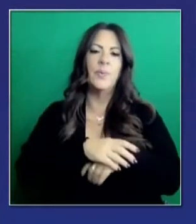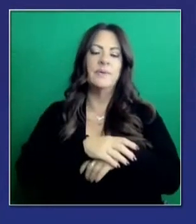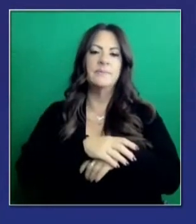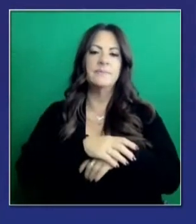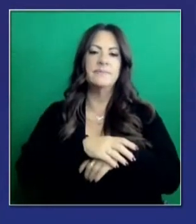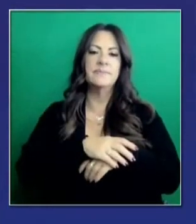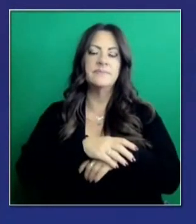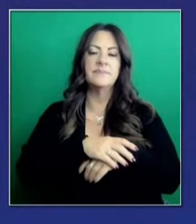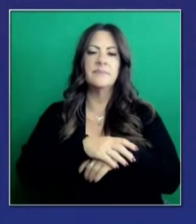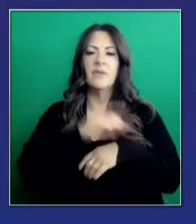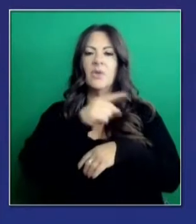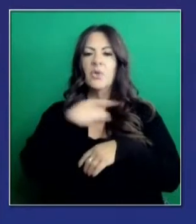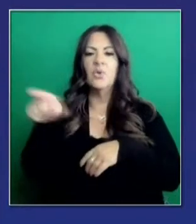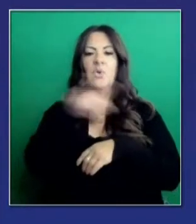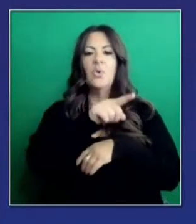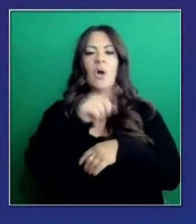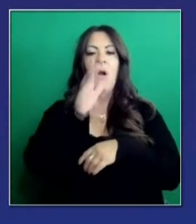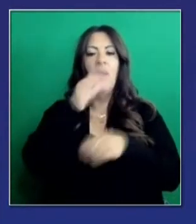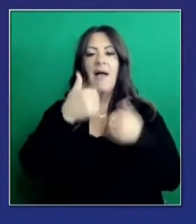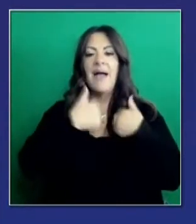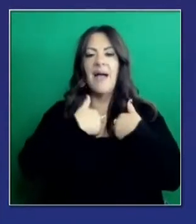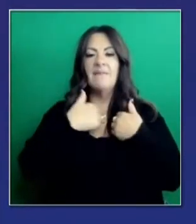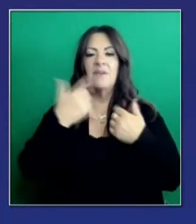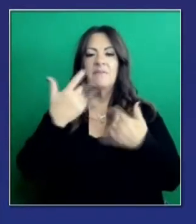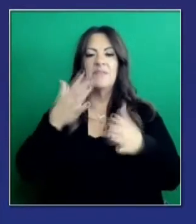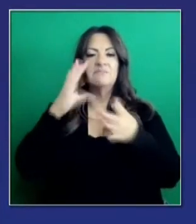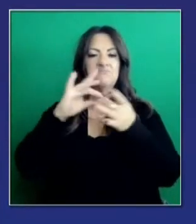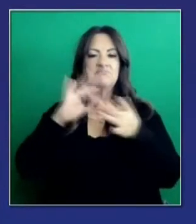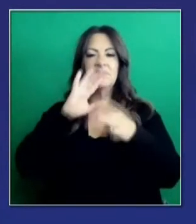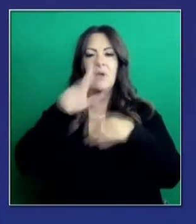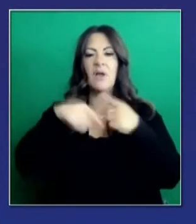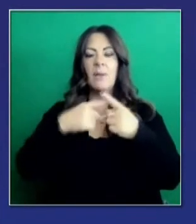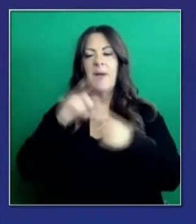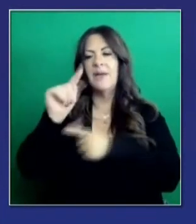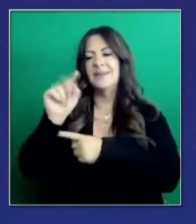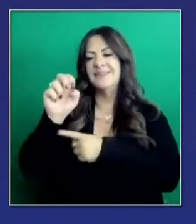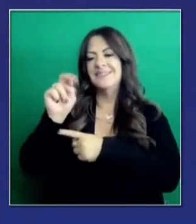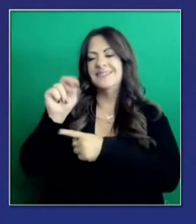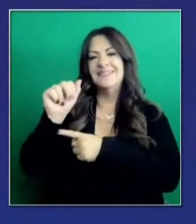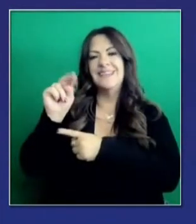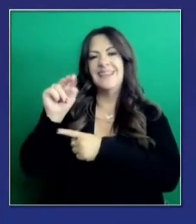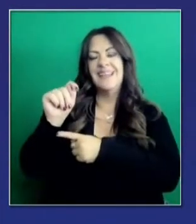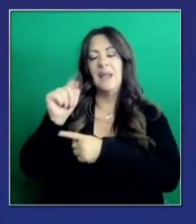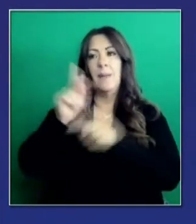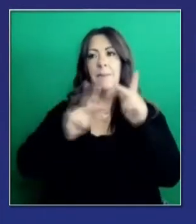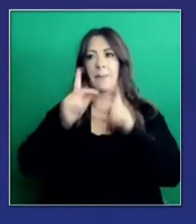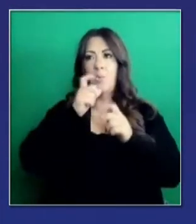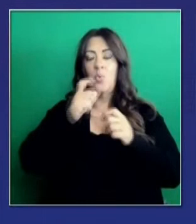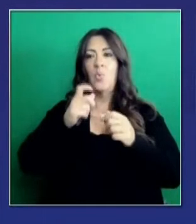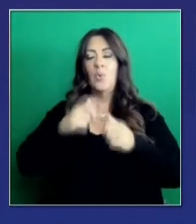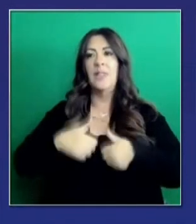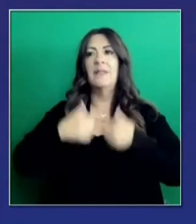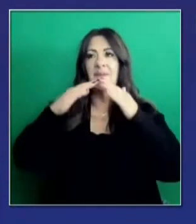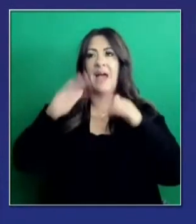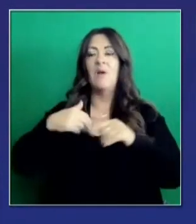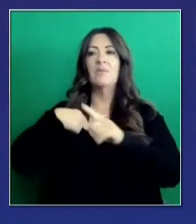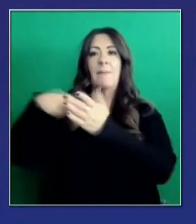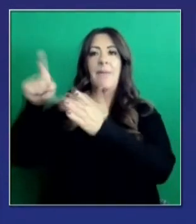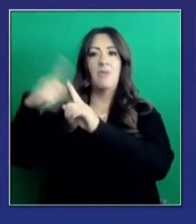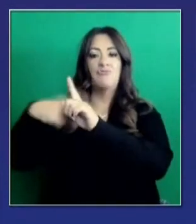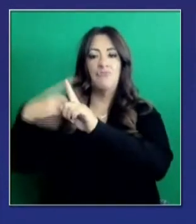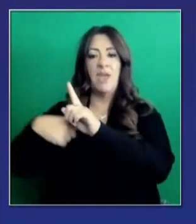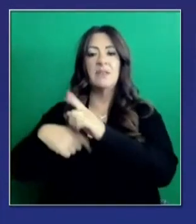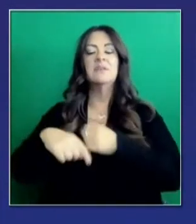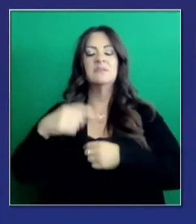notification rights, all those things we've stipulated as additional tenant protections. Again, more details in the coming days. Just remind you, as always,